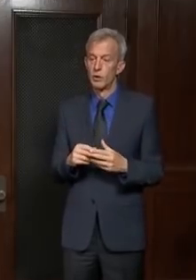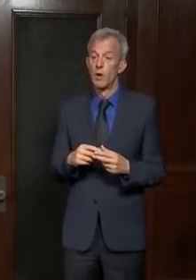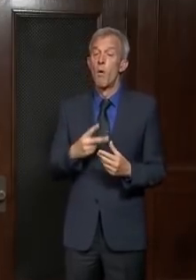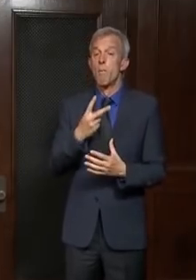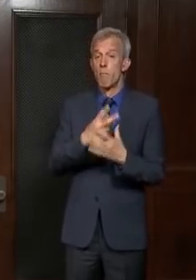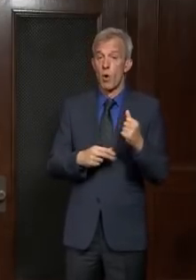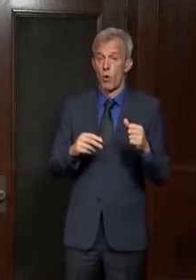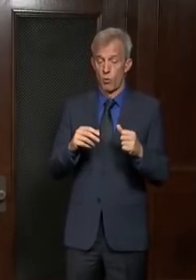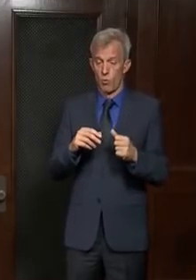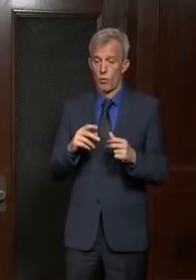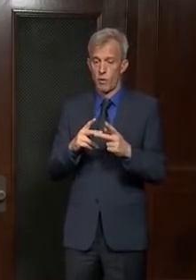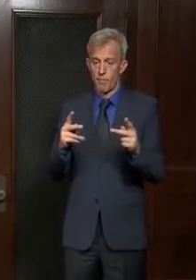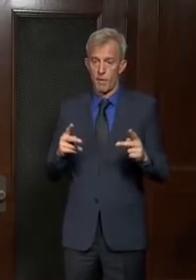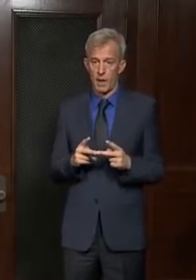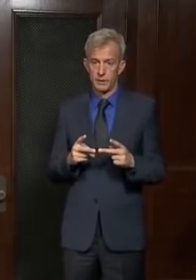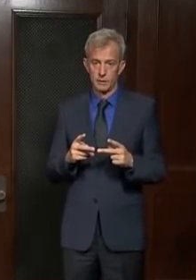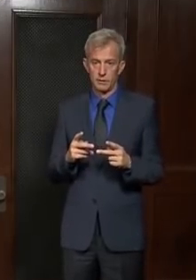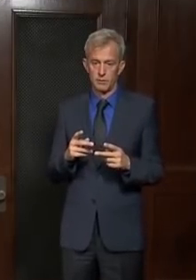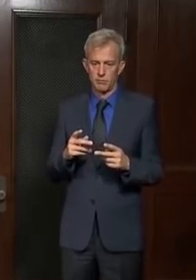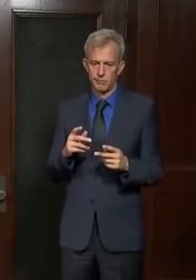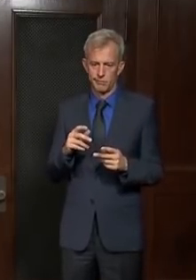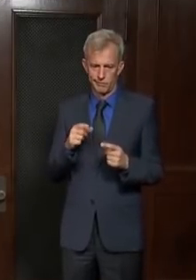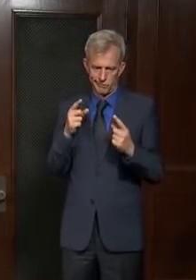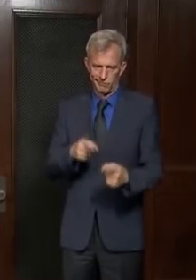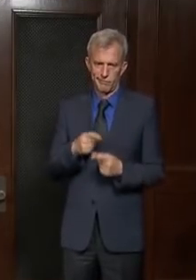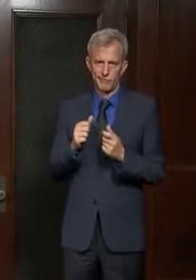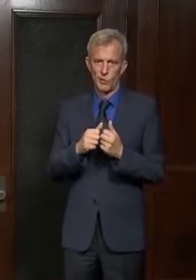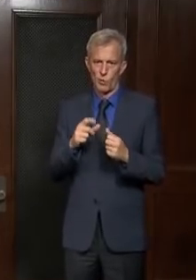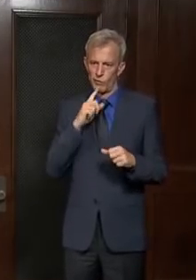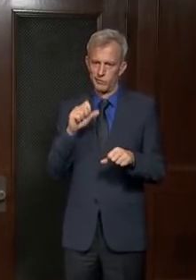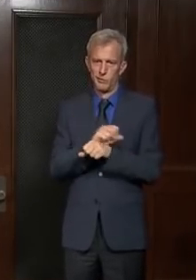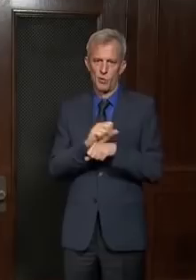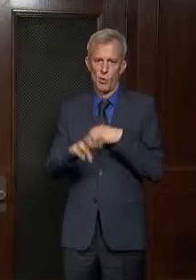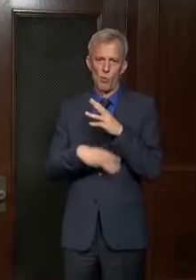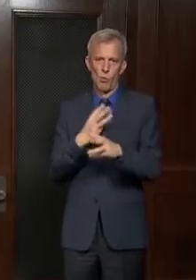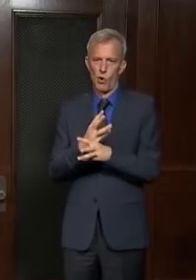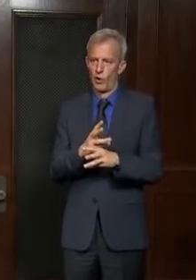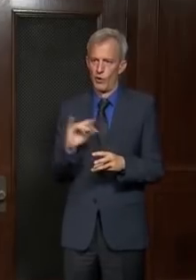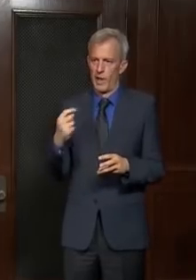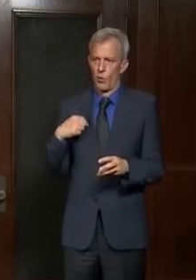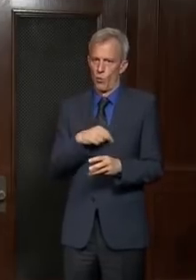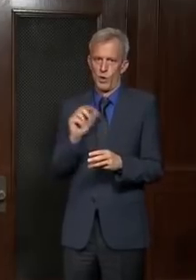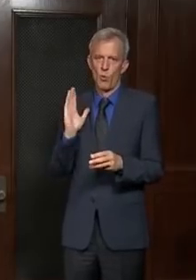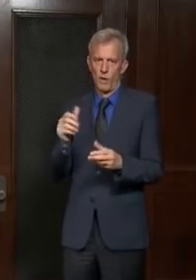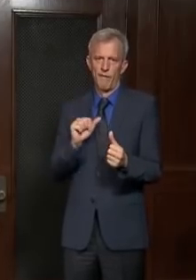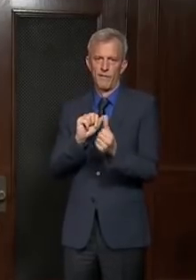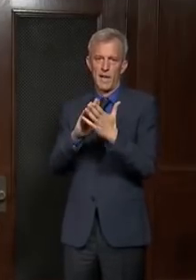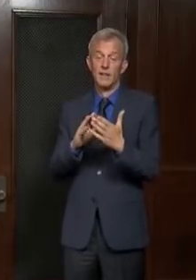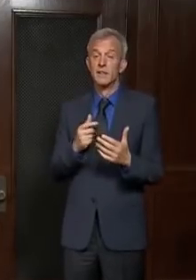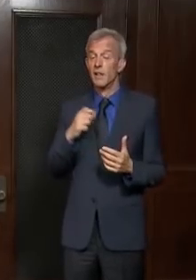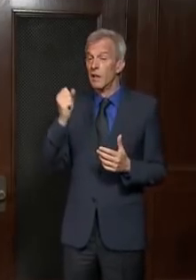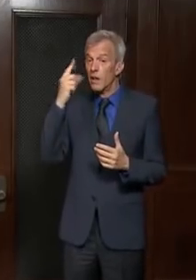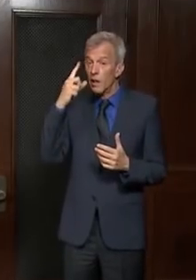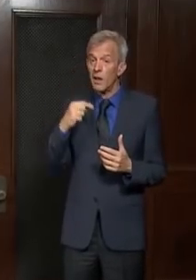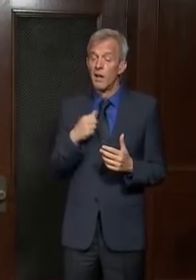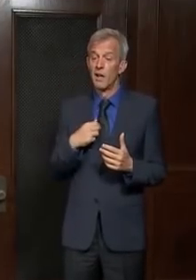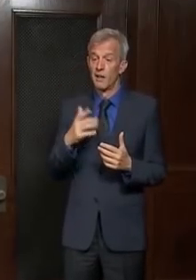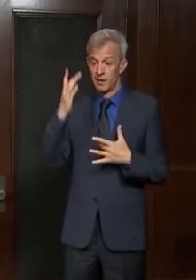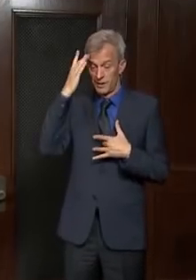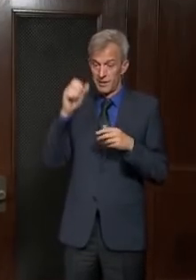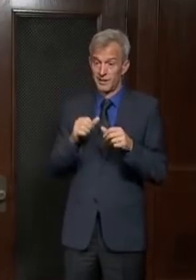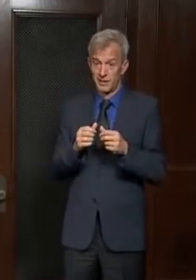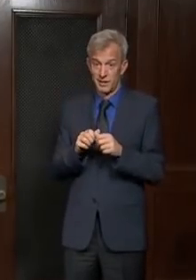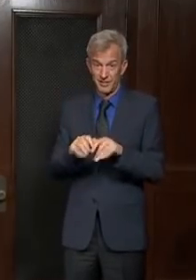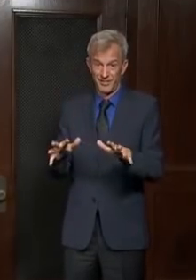with the reality we all will deal with. Even after this wave of infections ends, the threat of another wave doesn't go away for all of us